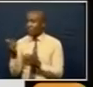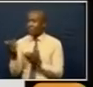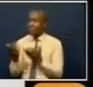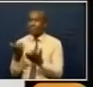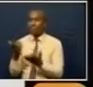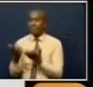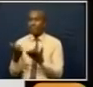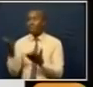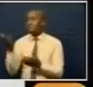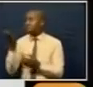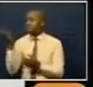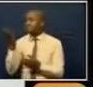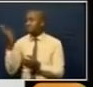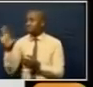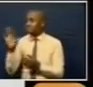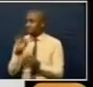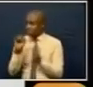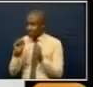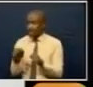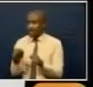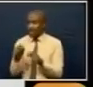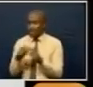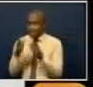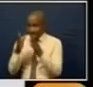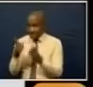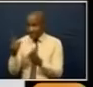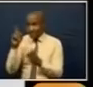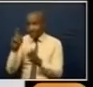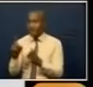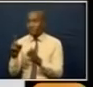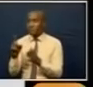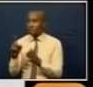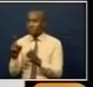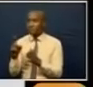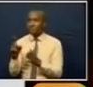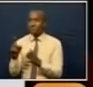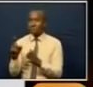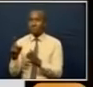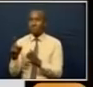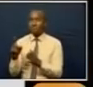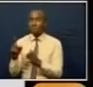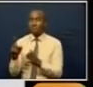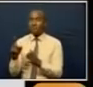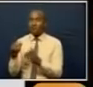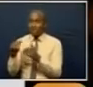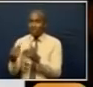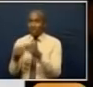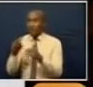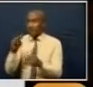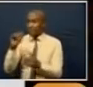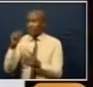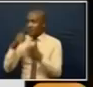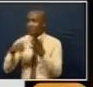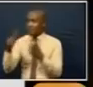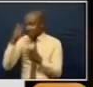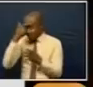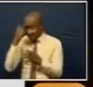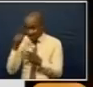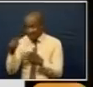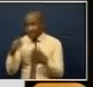from wherever, but that person then has to be subjected to, you know, the MCA's approval, because those are the people in